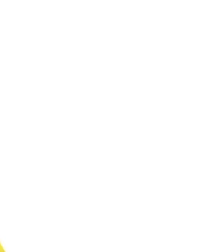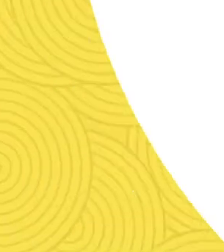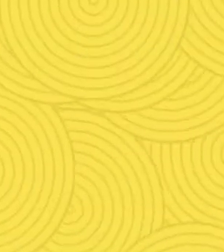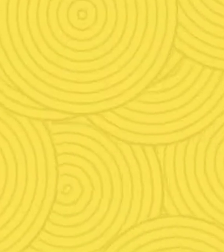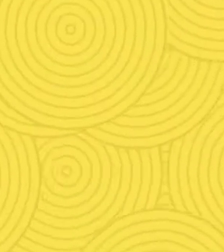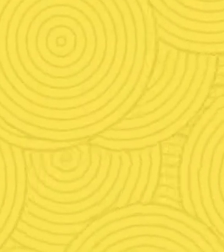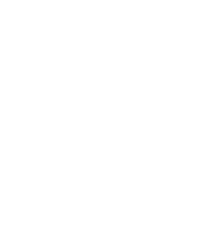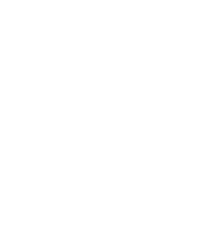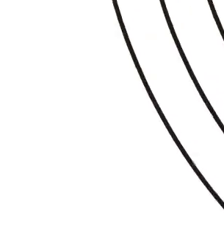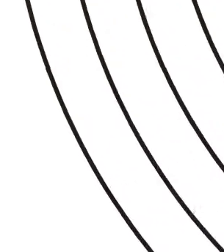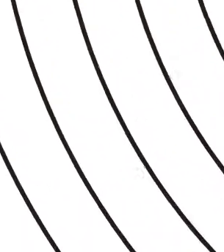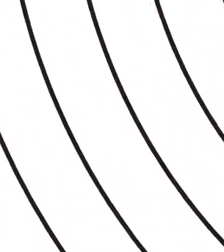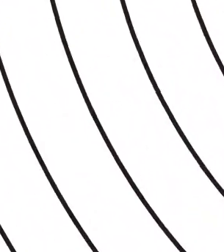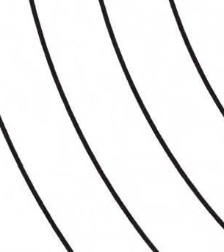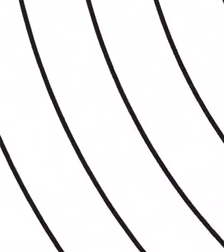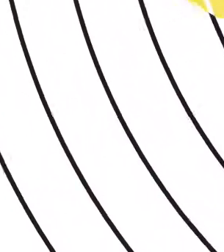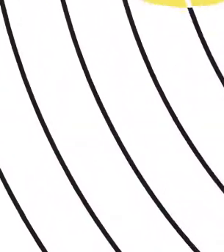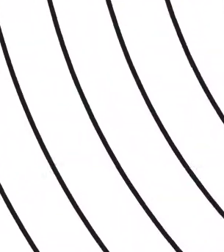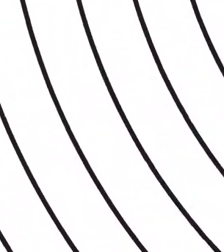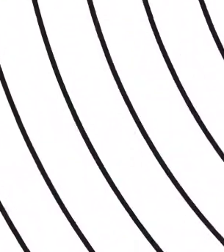Because I've got you,